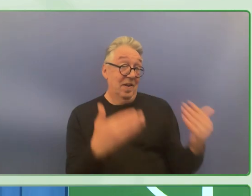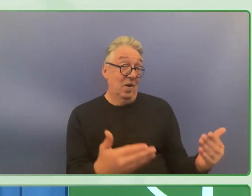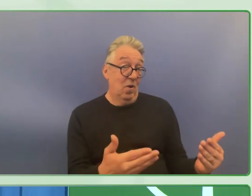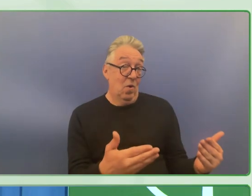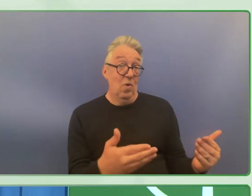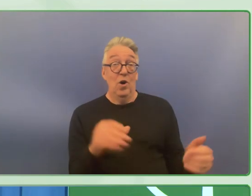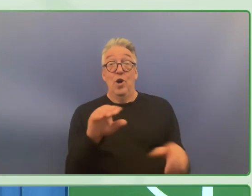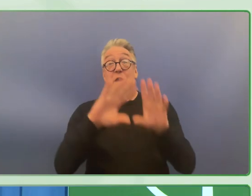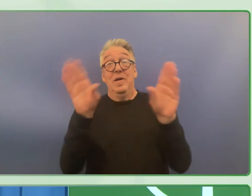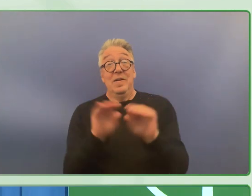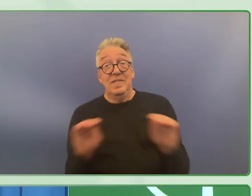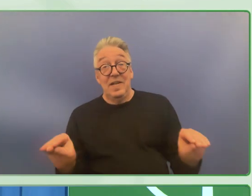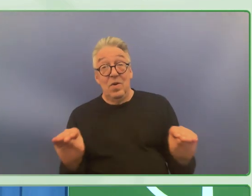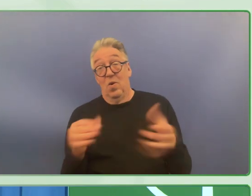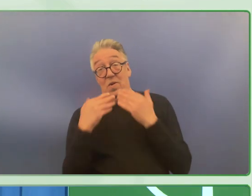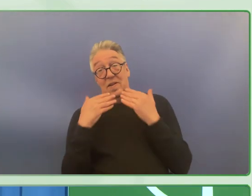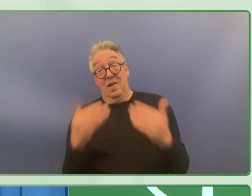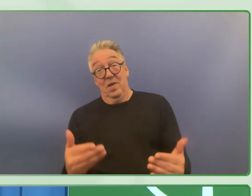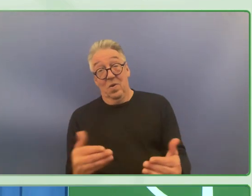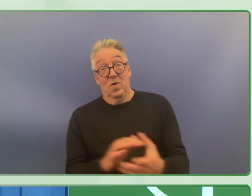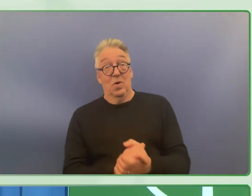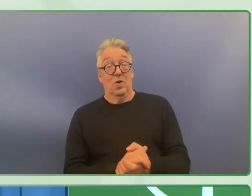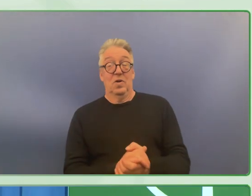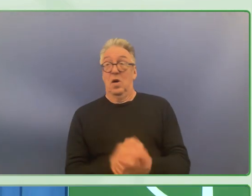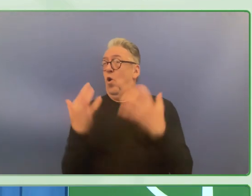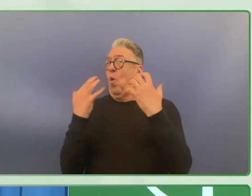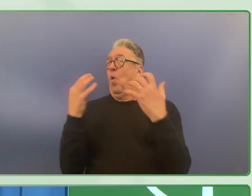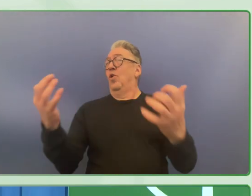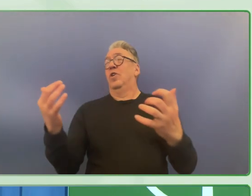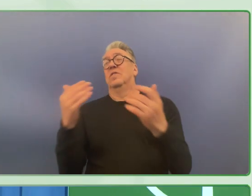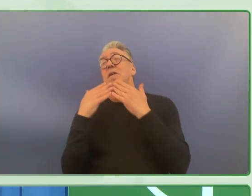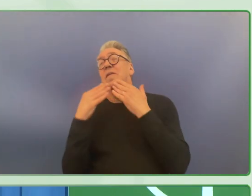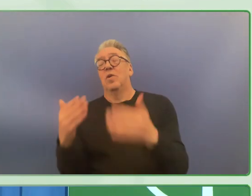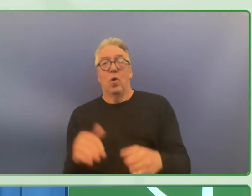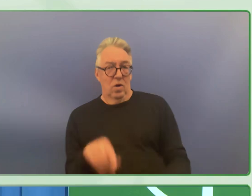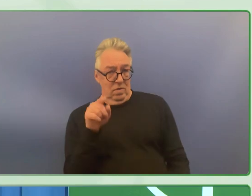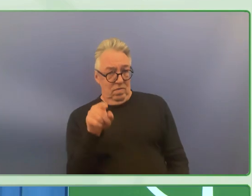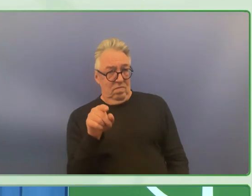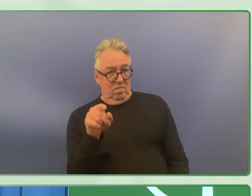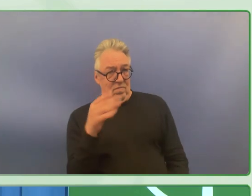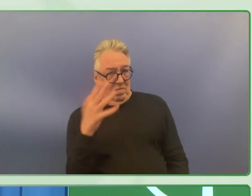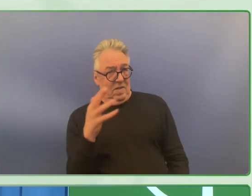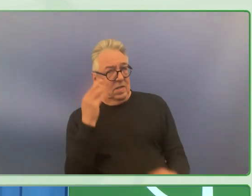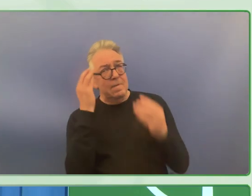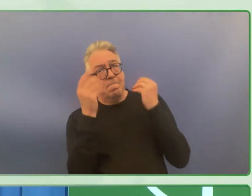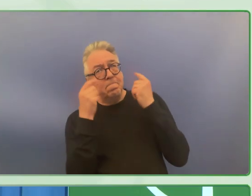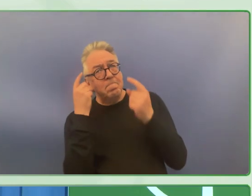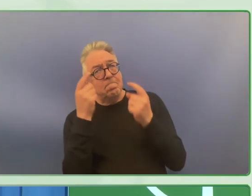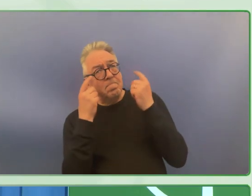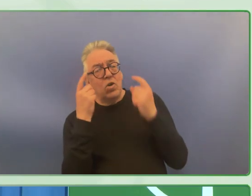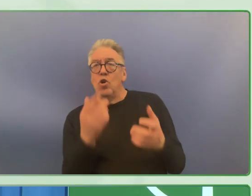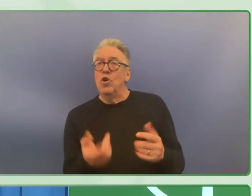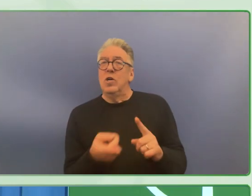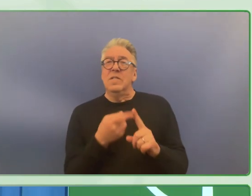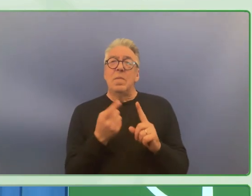stage, friends here in this awesome audience. Have you ever wondered why sometimes you need a simple